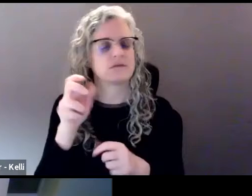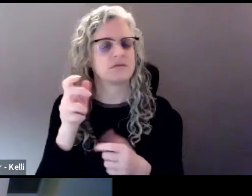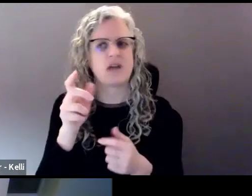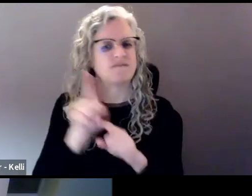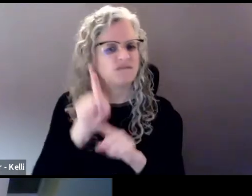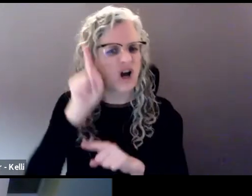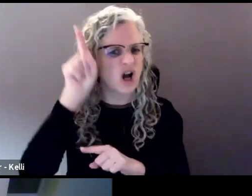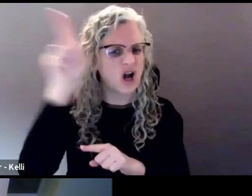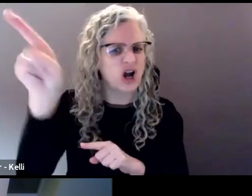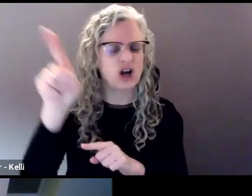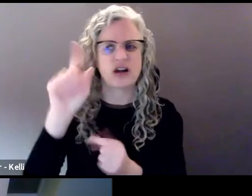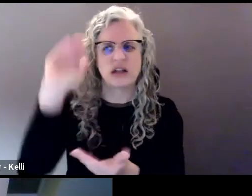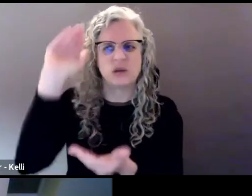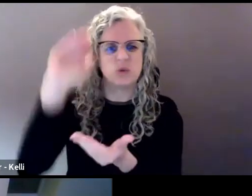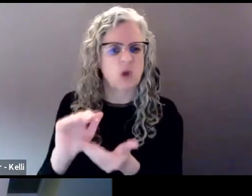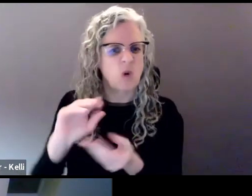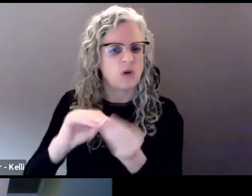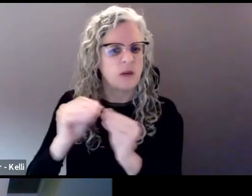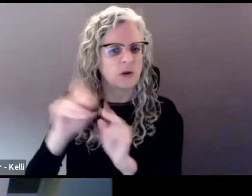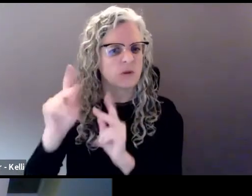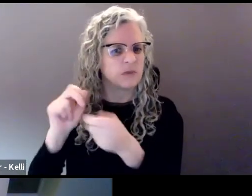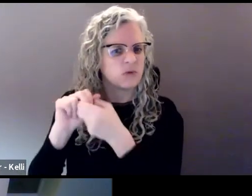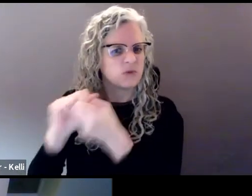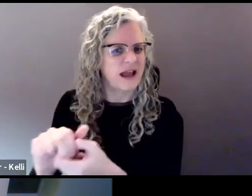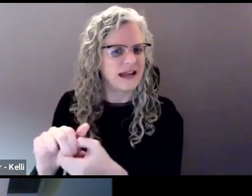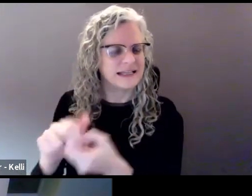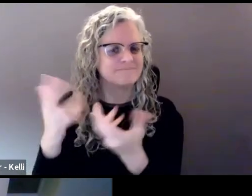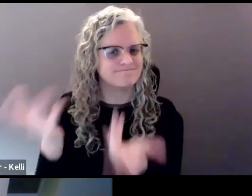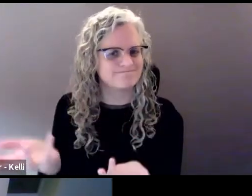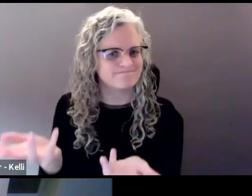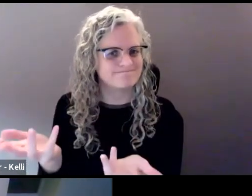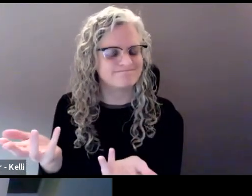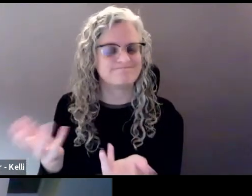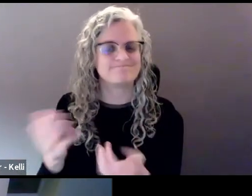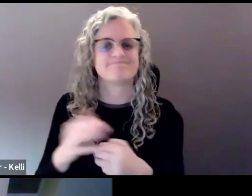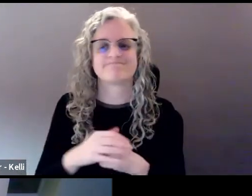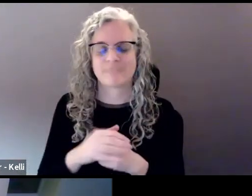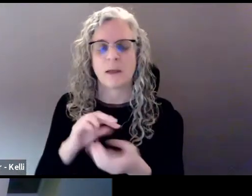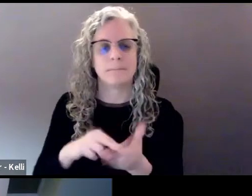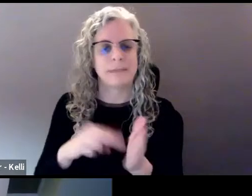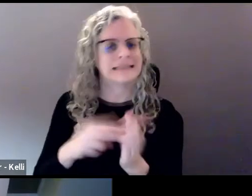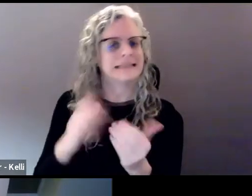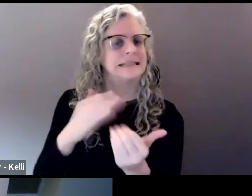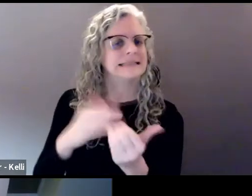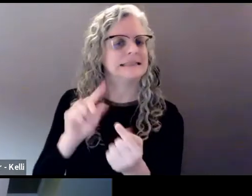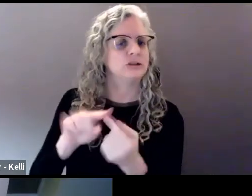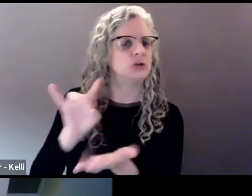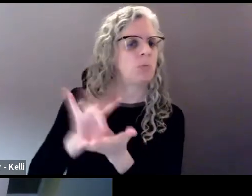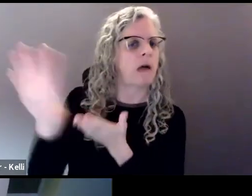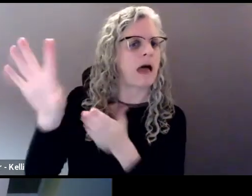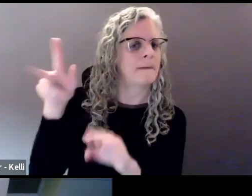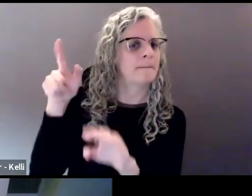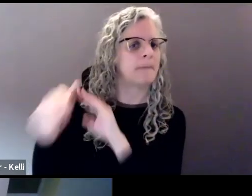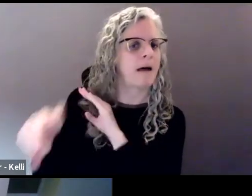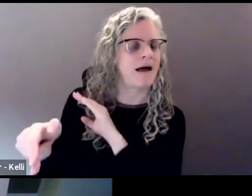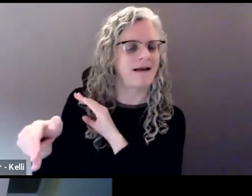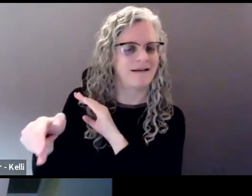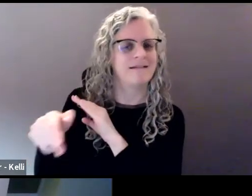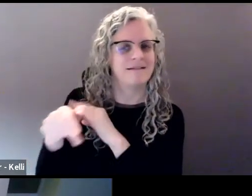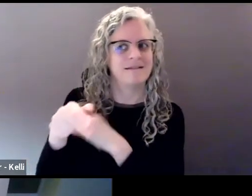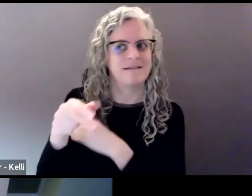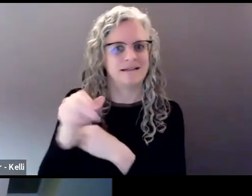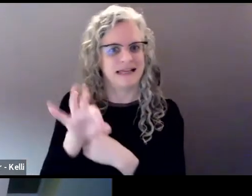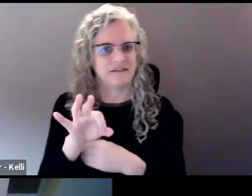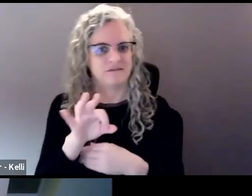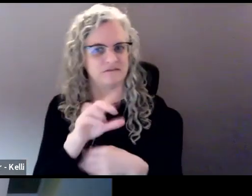As a result, they will always be on the Metro chopping block if Metro is forced